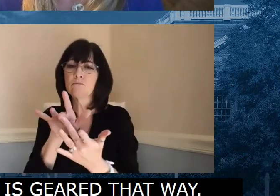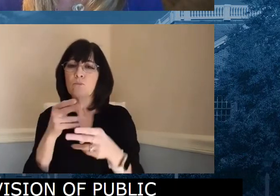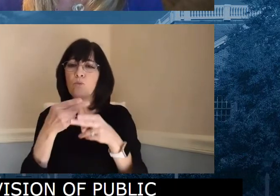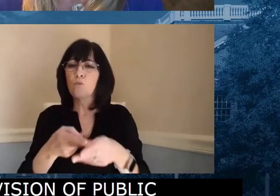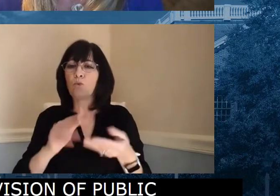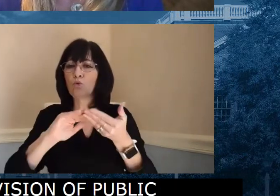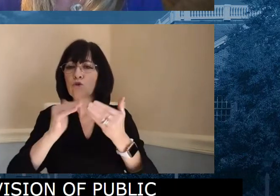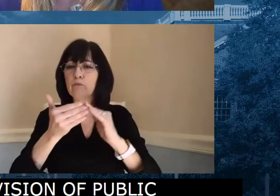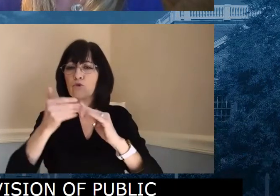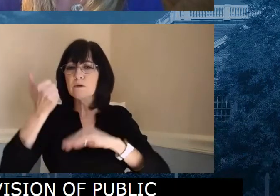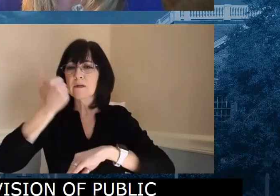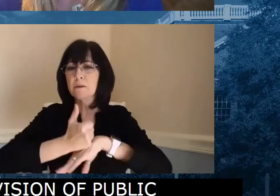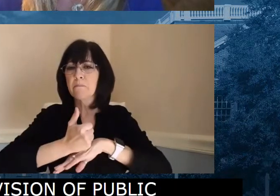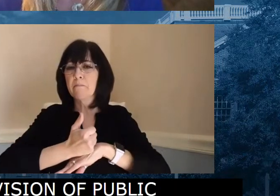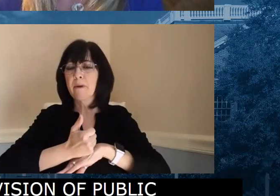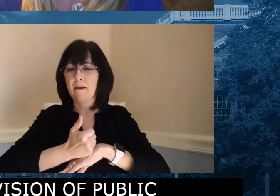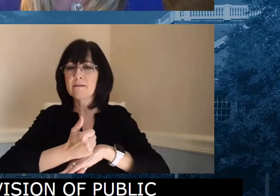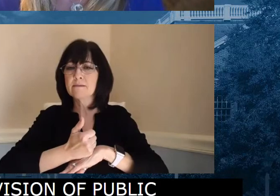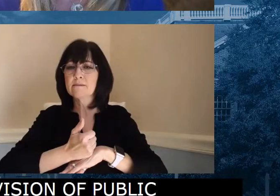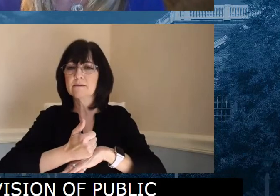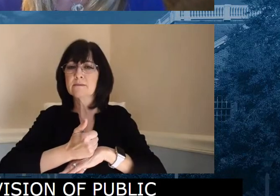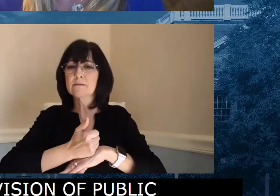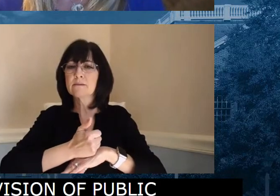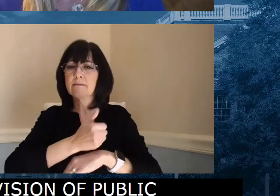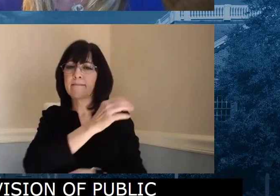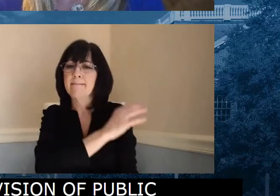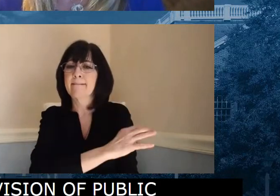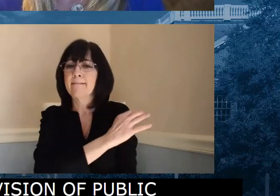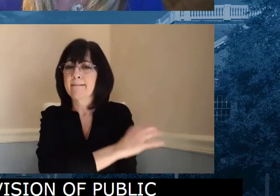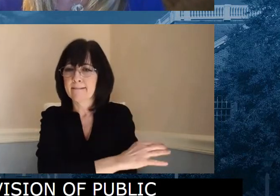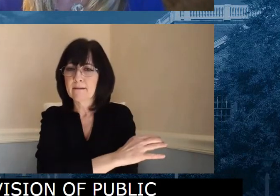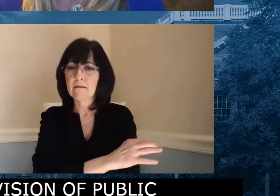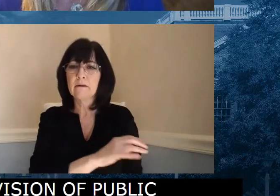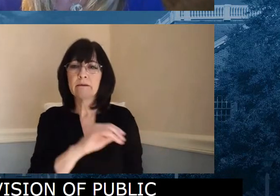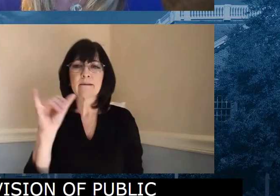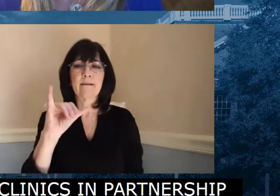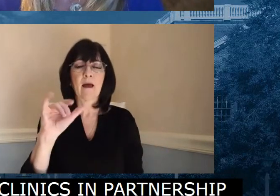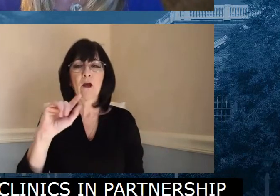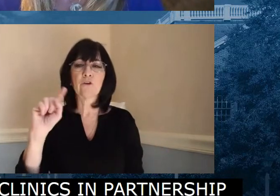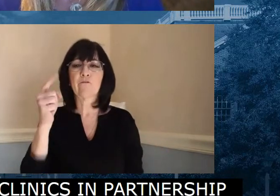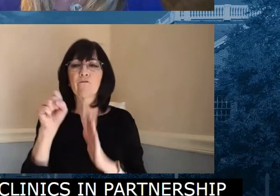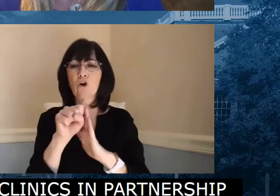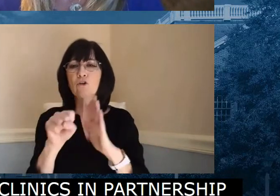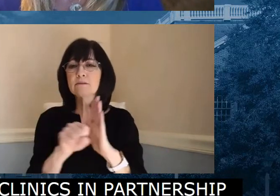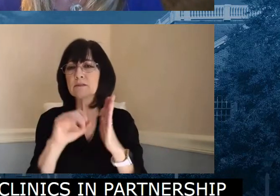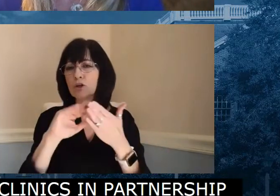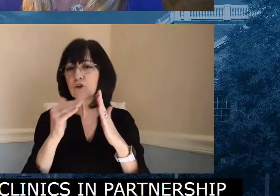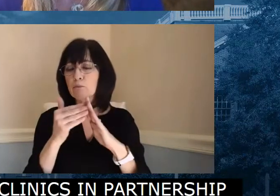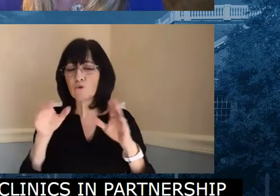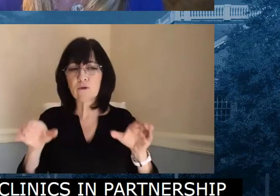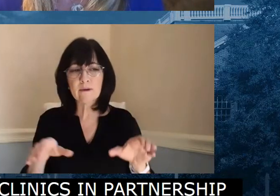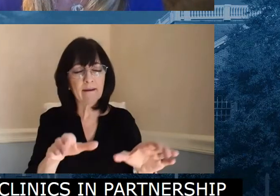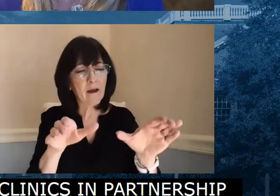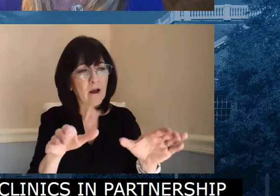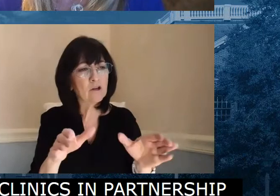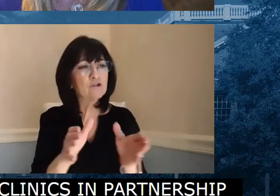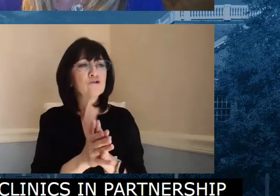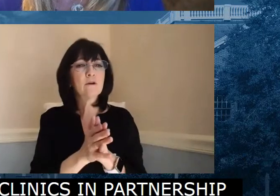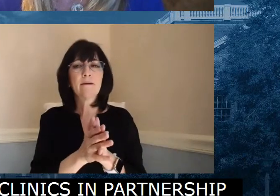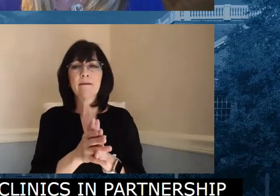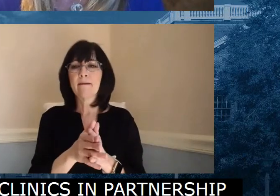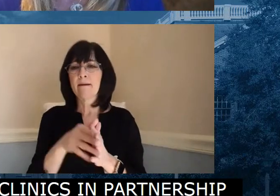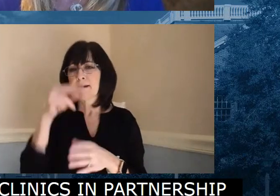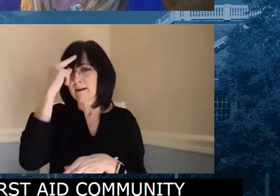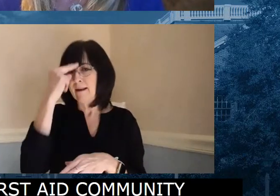partnership with community organizations like First State Community Action, like the Latin